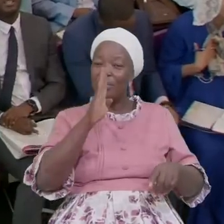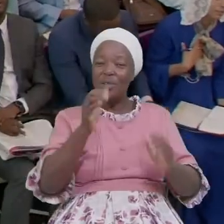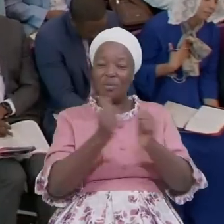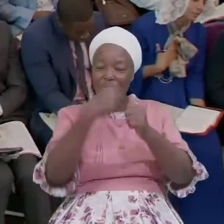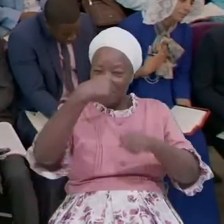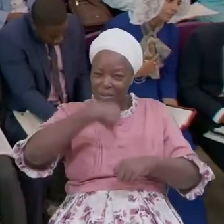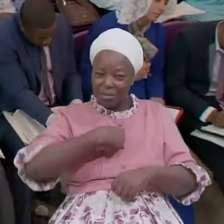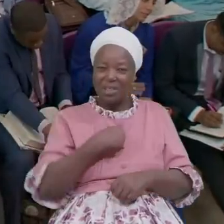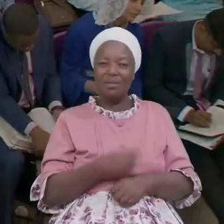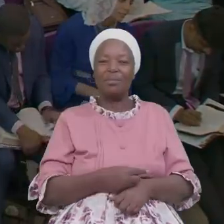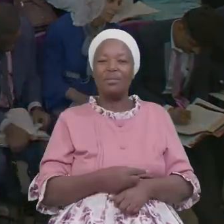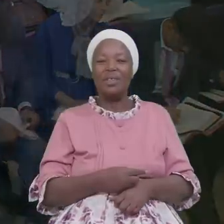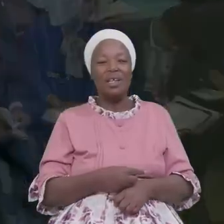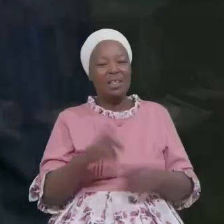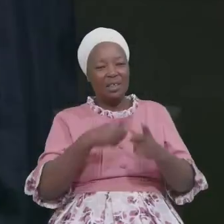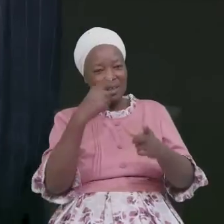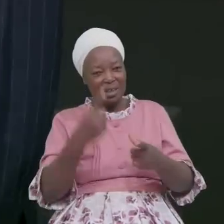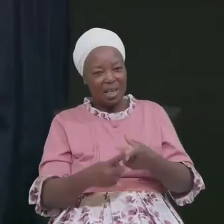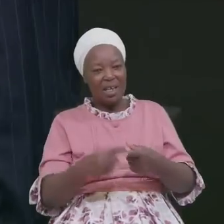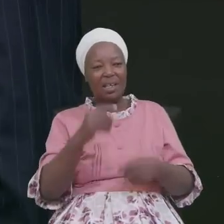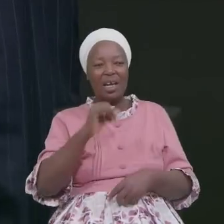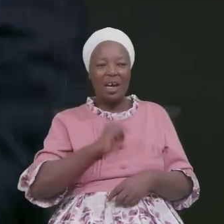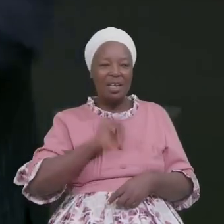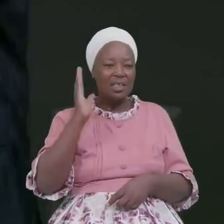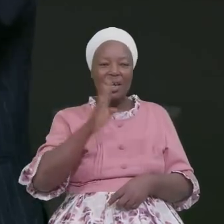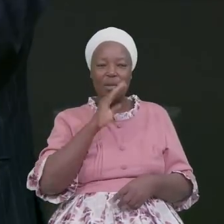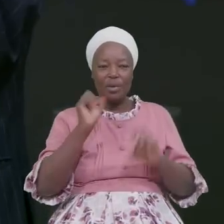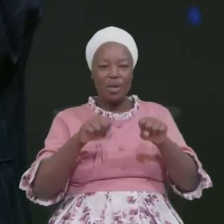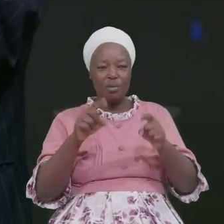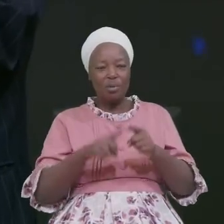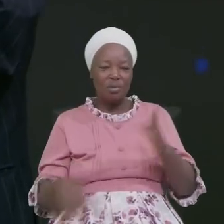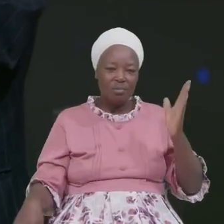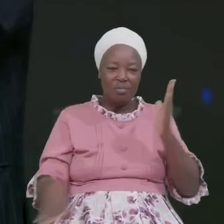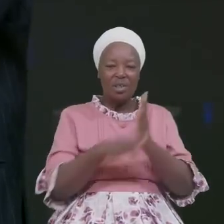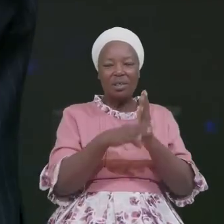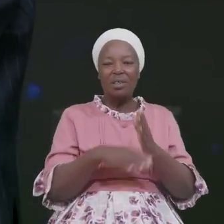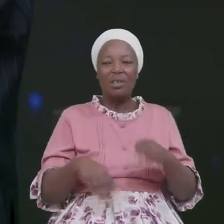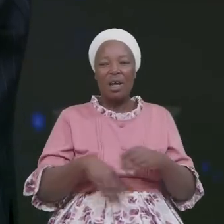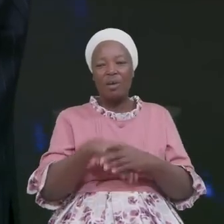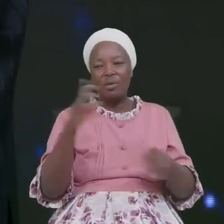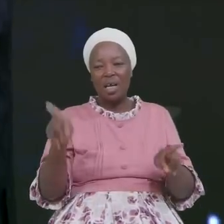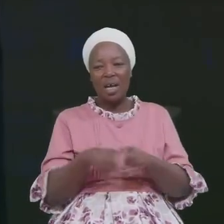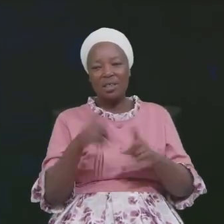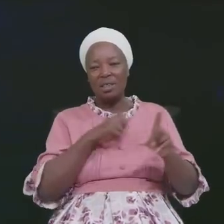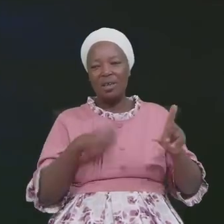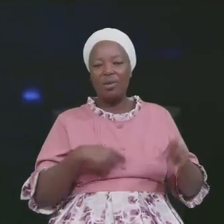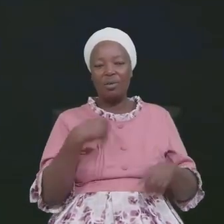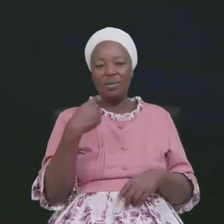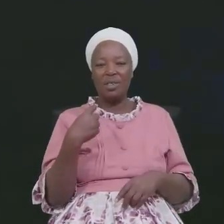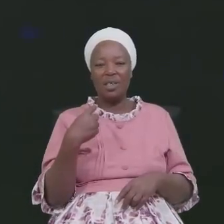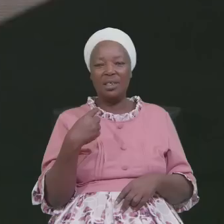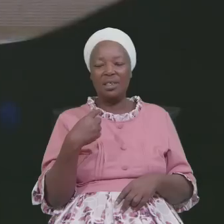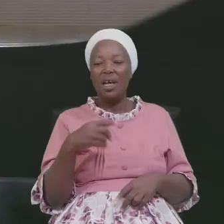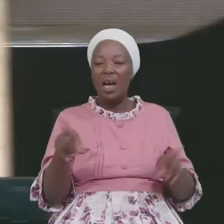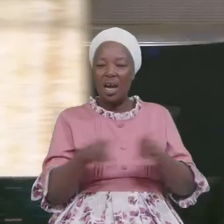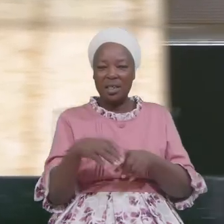Then I shall be able to drive them out, as the Lord said. As the